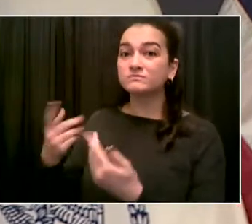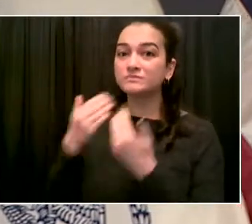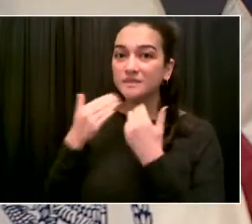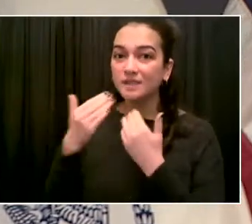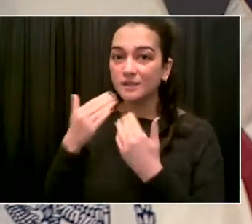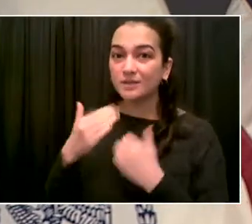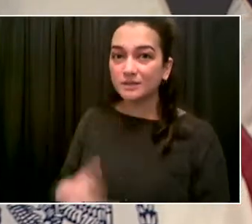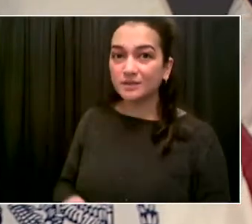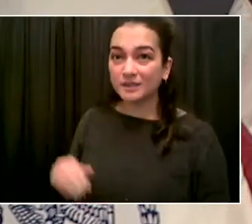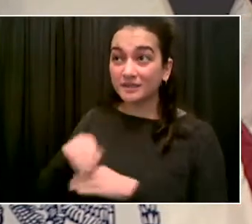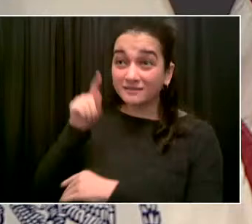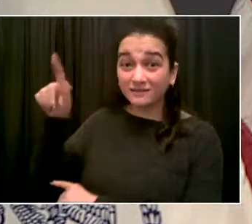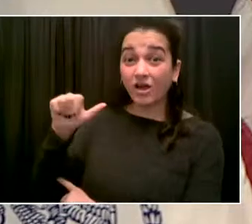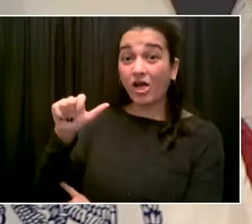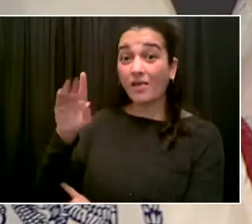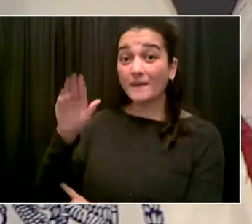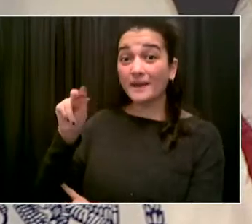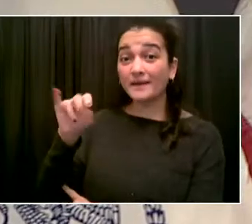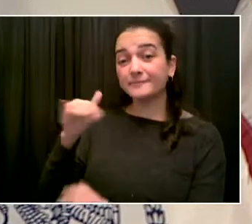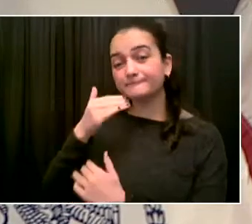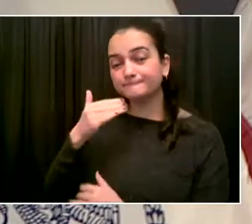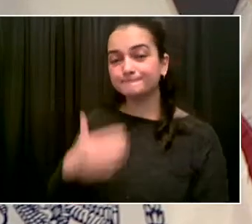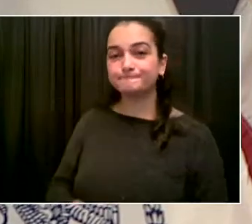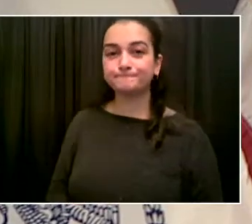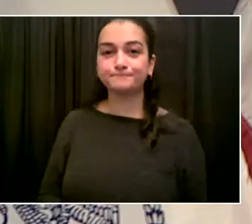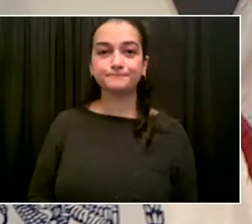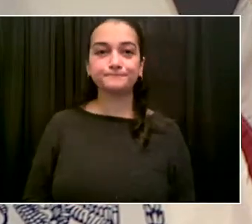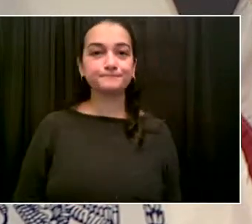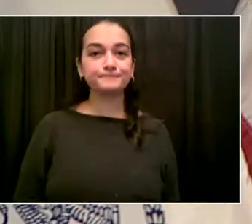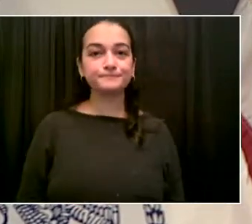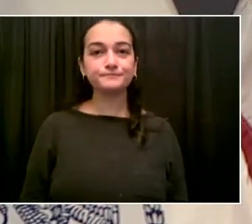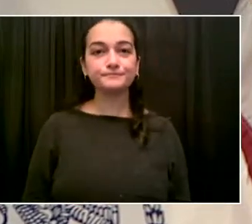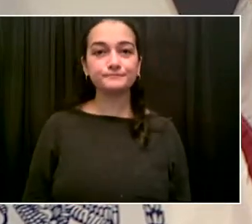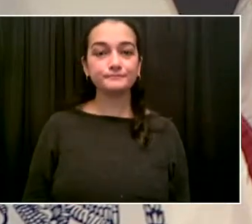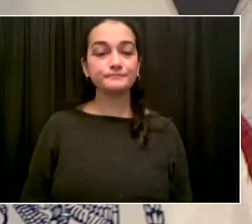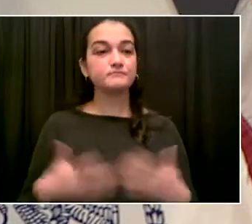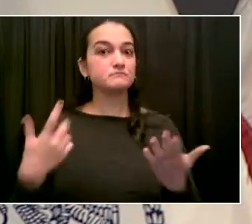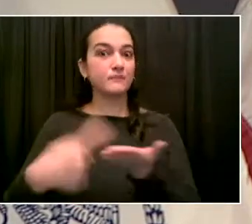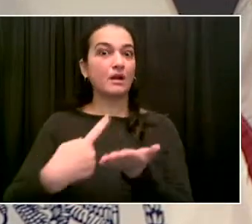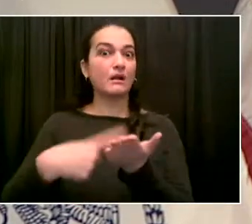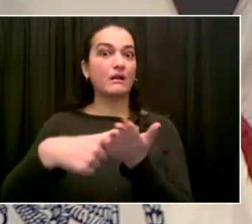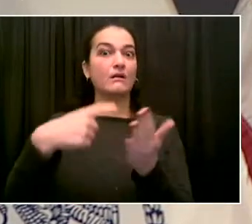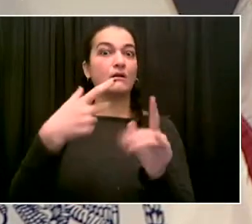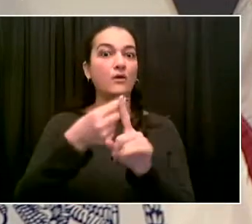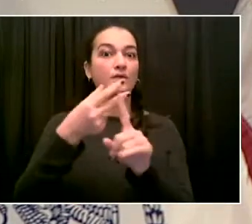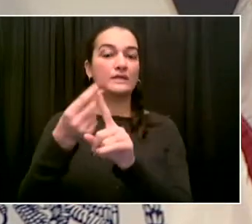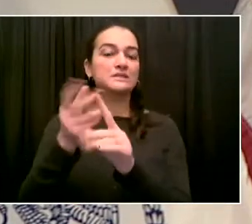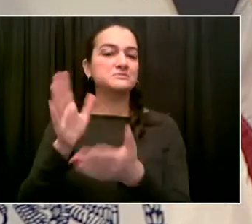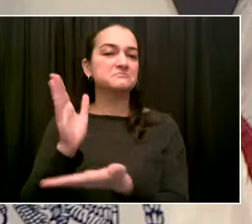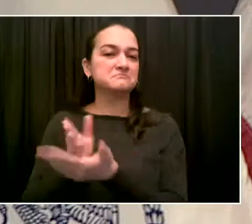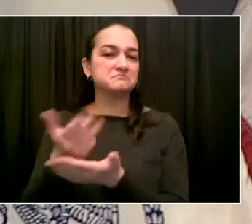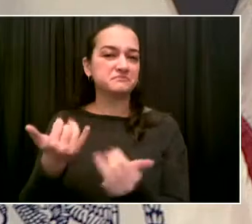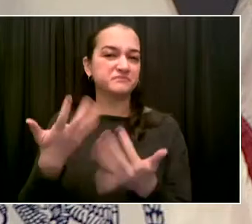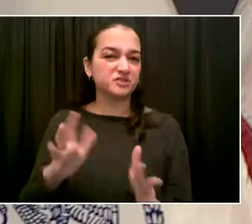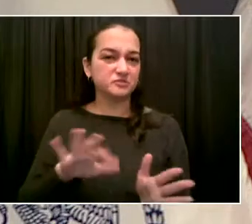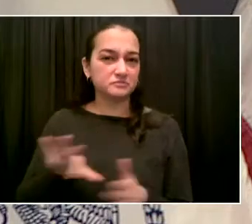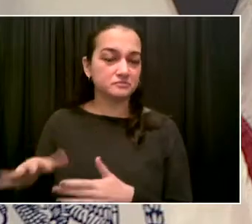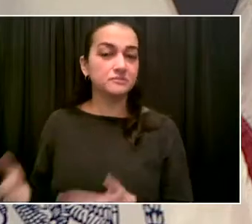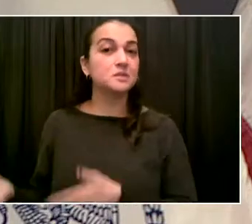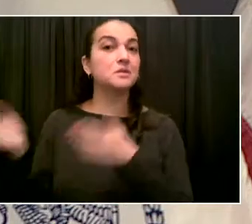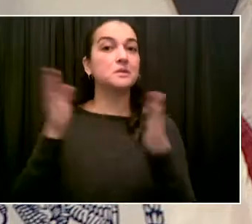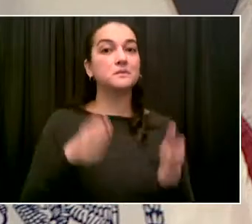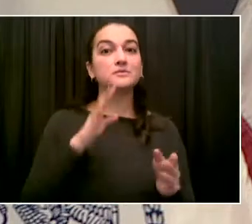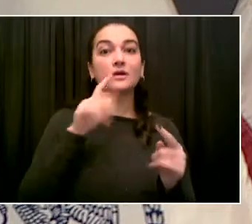back and the recovery in New York City. We have been waiting now for a long, long time, 18 months, in fact, for